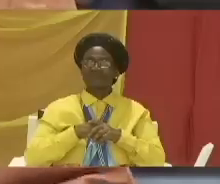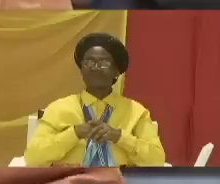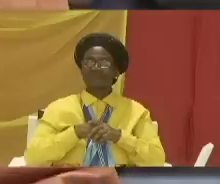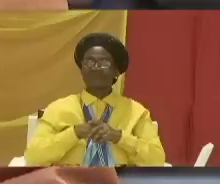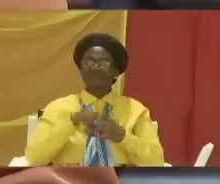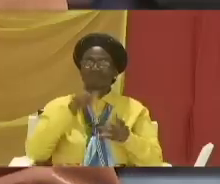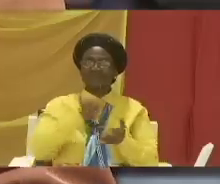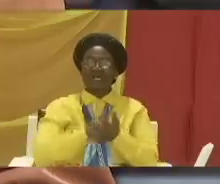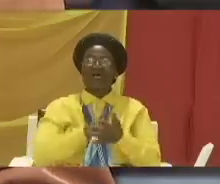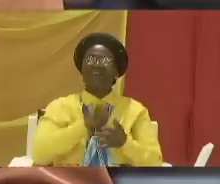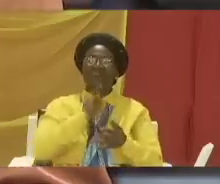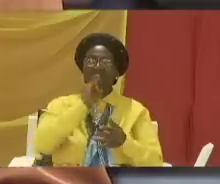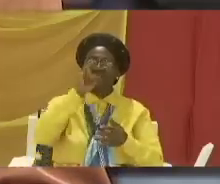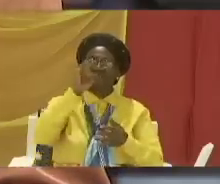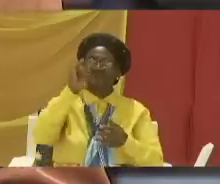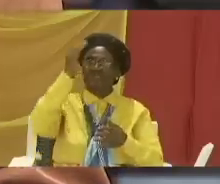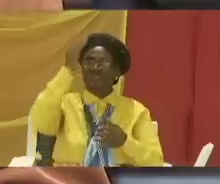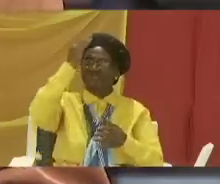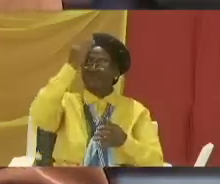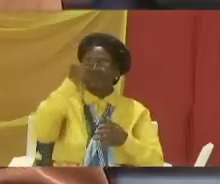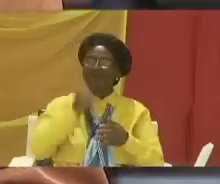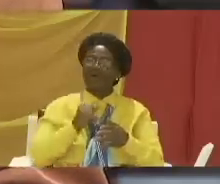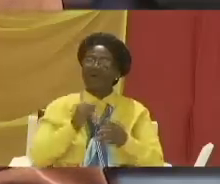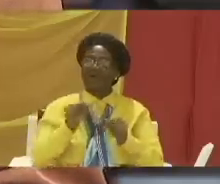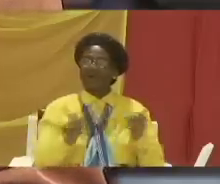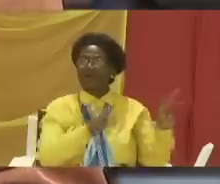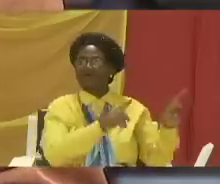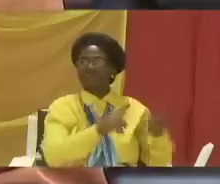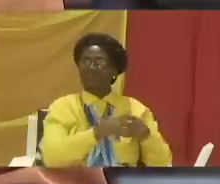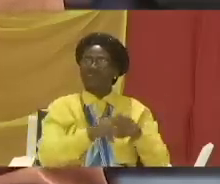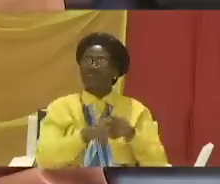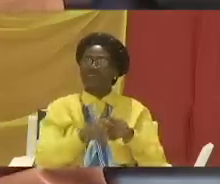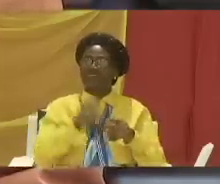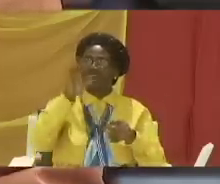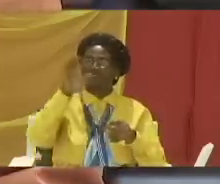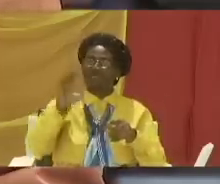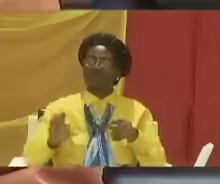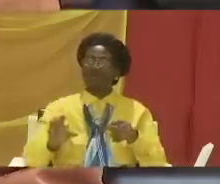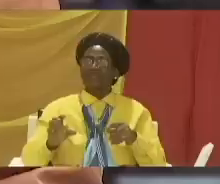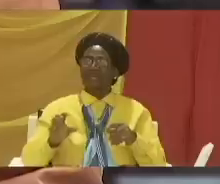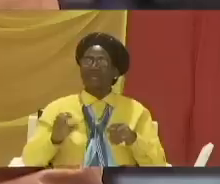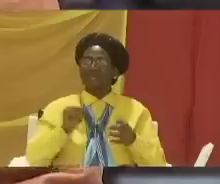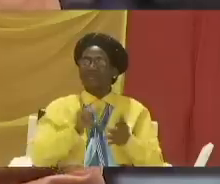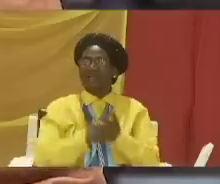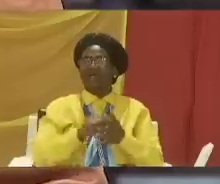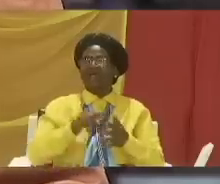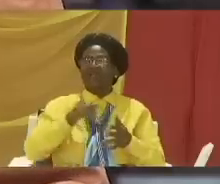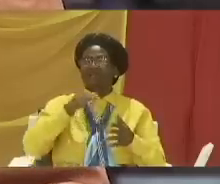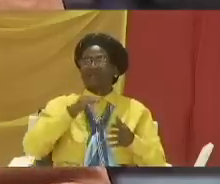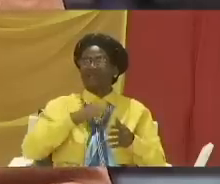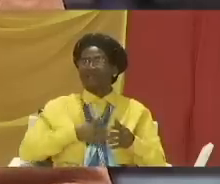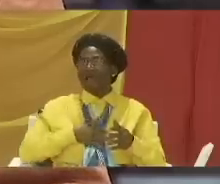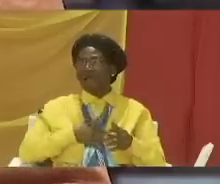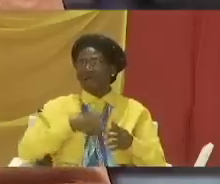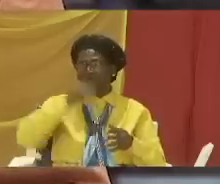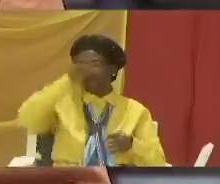That's why, according to the passage that my son